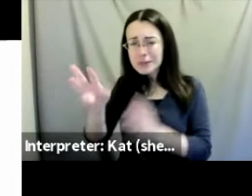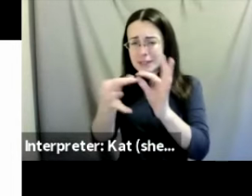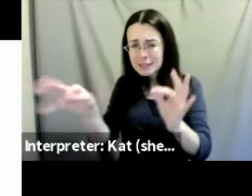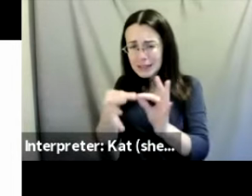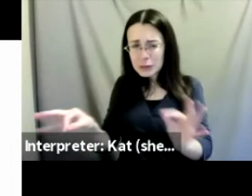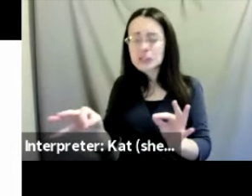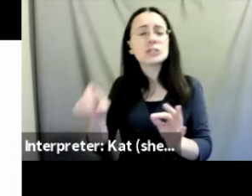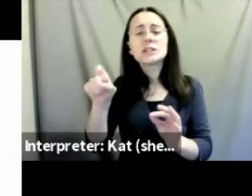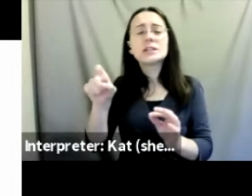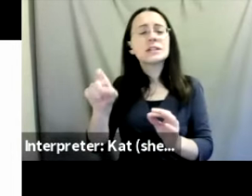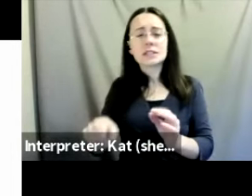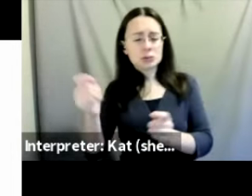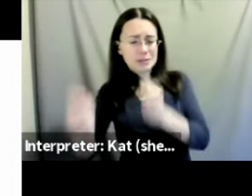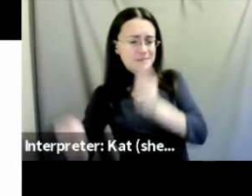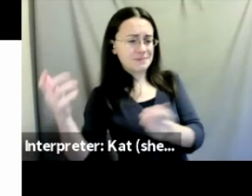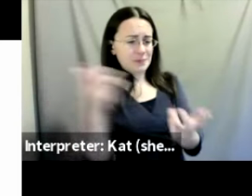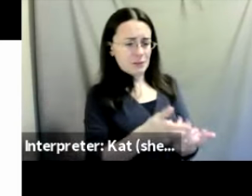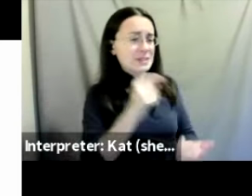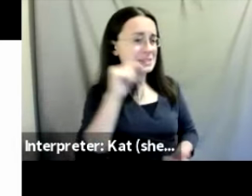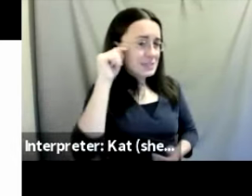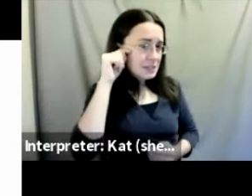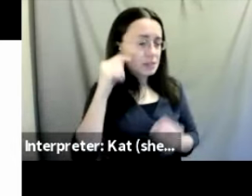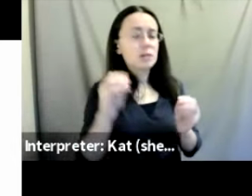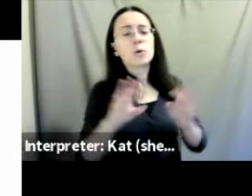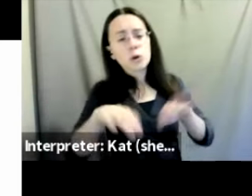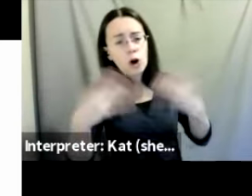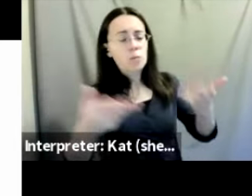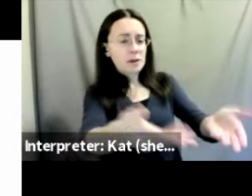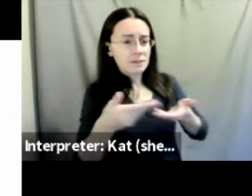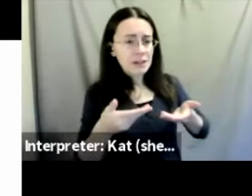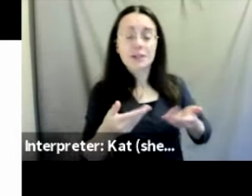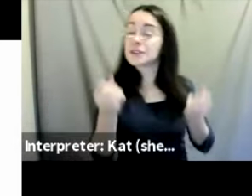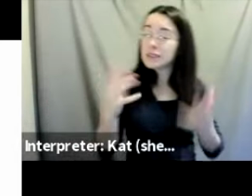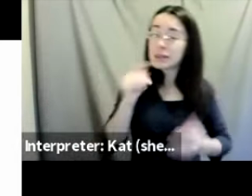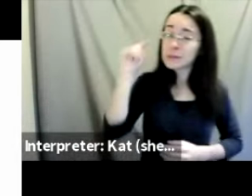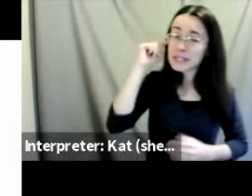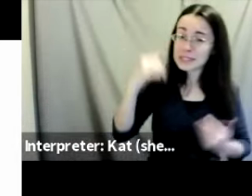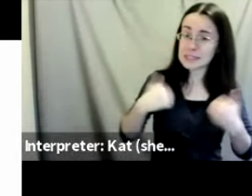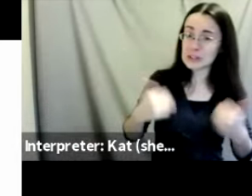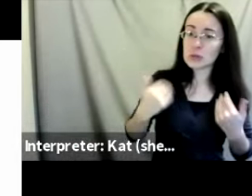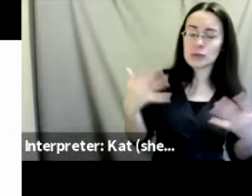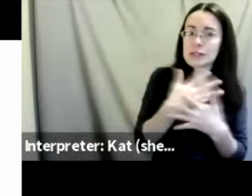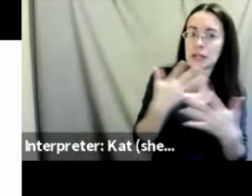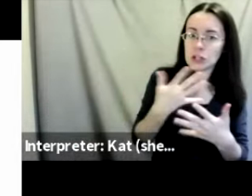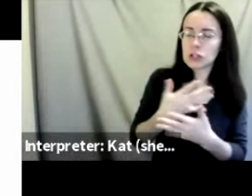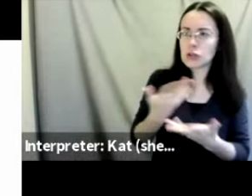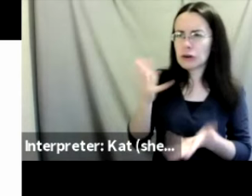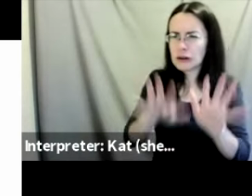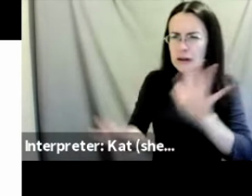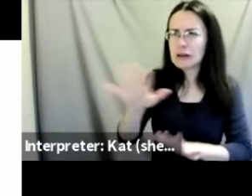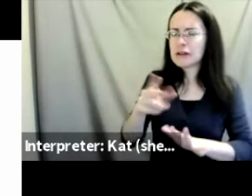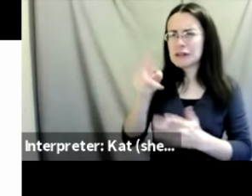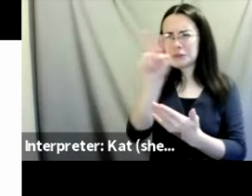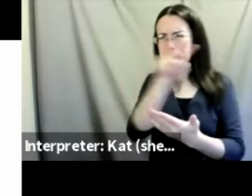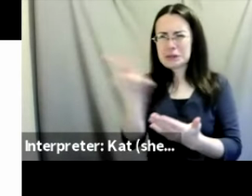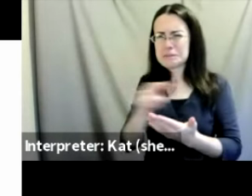teen friendly. They need to be more inviting because a lot of teens may be scared or they may not know exactly what they're